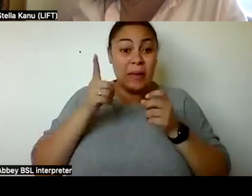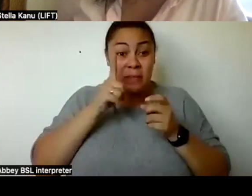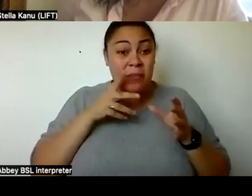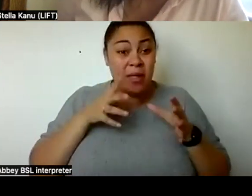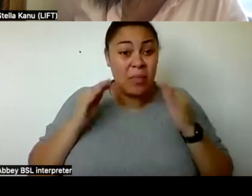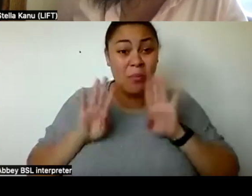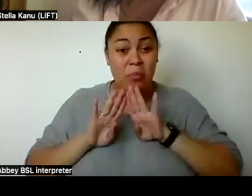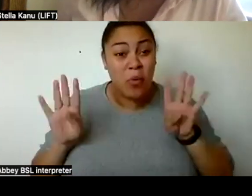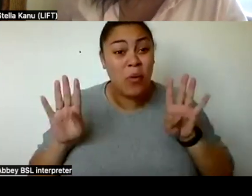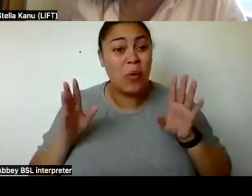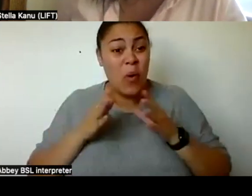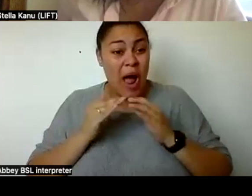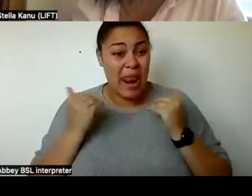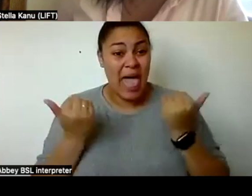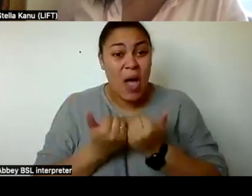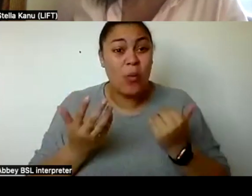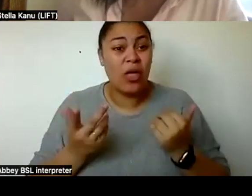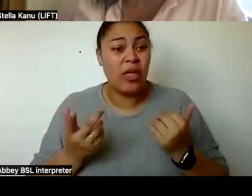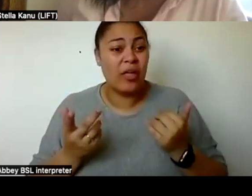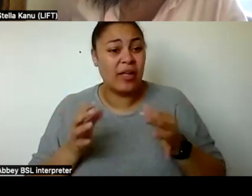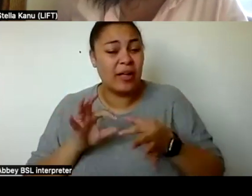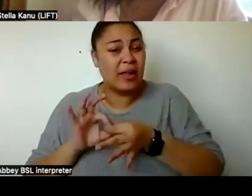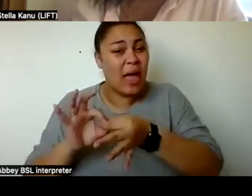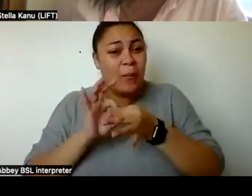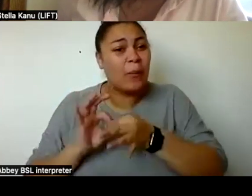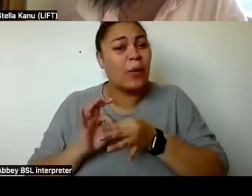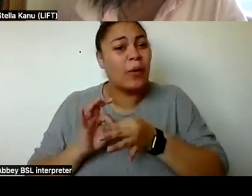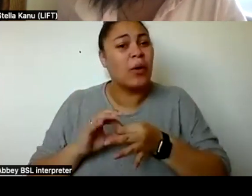who have legal expertise, who are up for doing